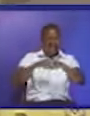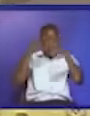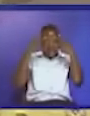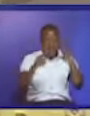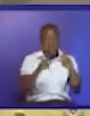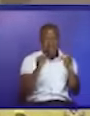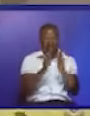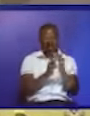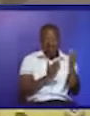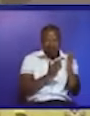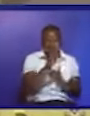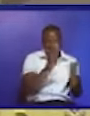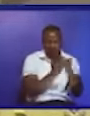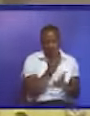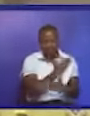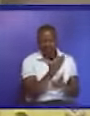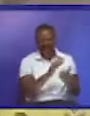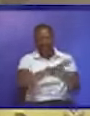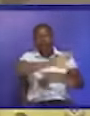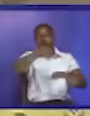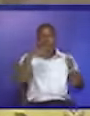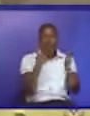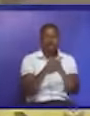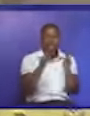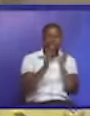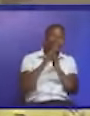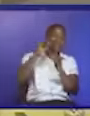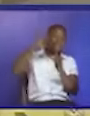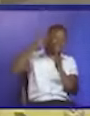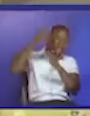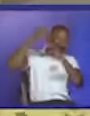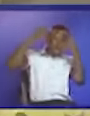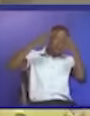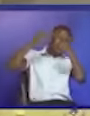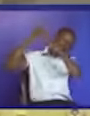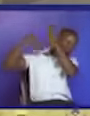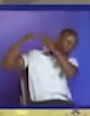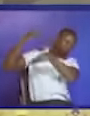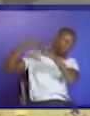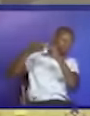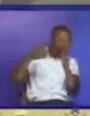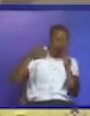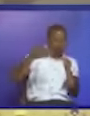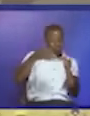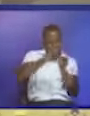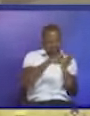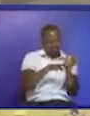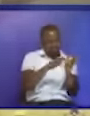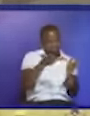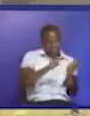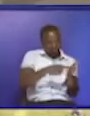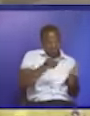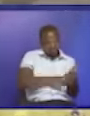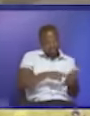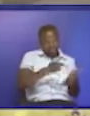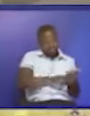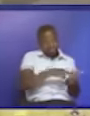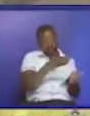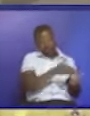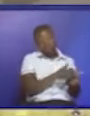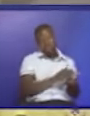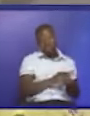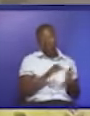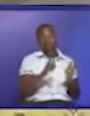diligence that was recorded, everything you can think of was recorded in scripture. the diligence of men recorded,